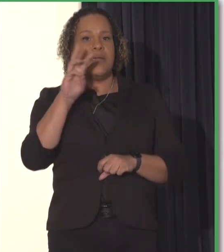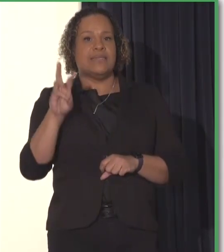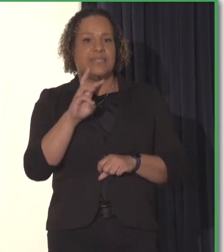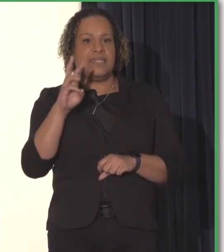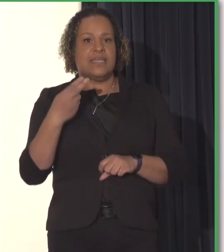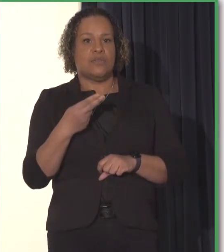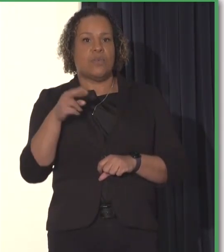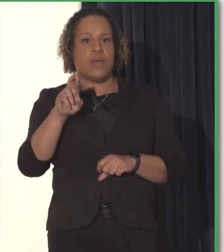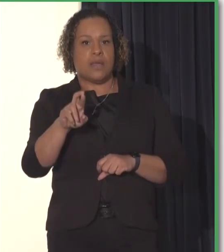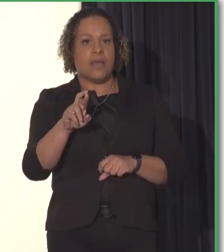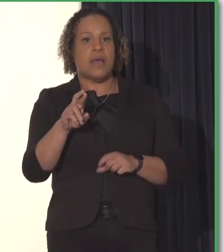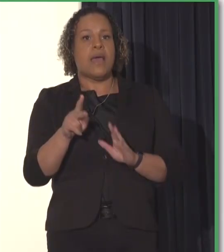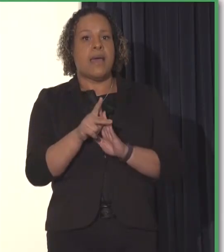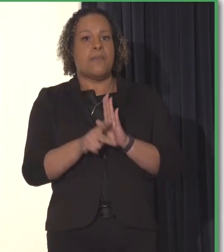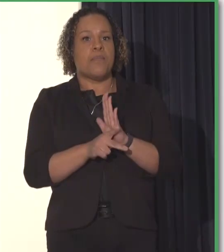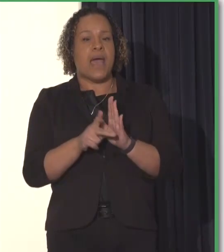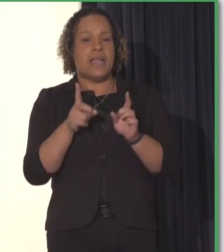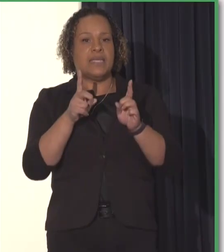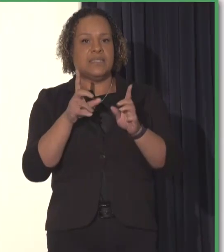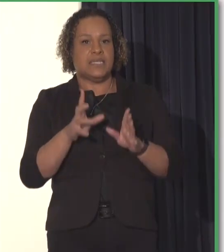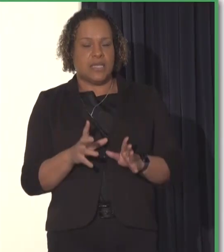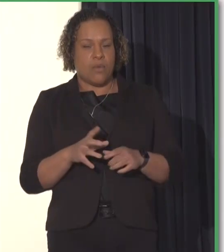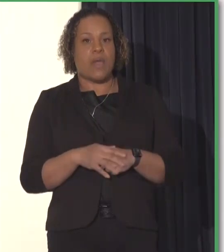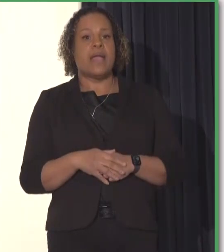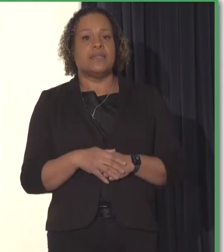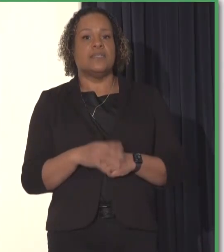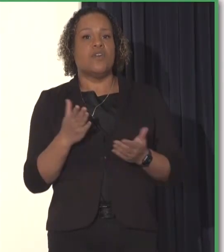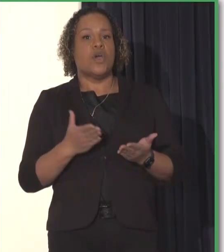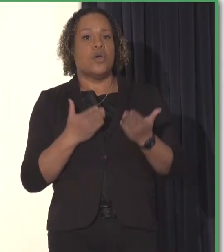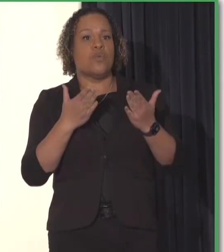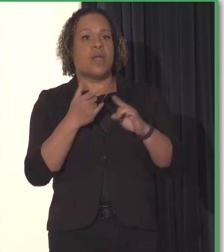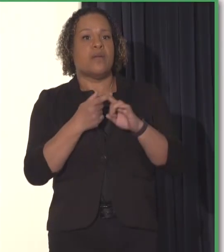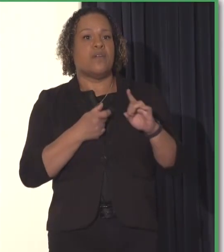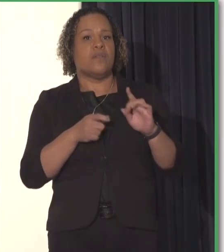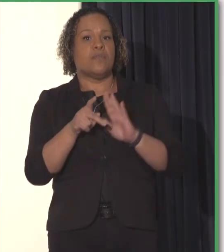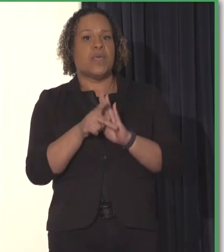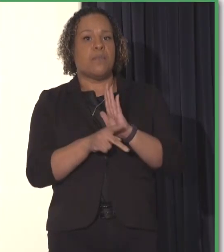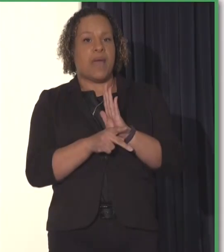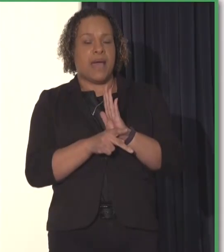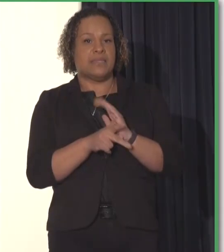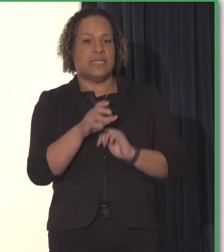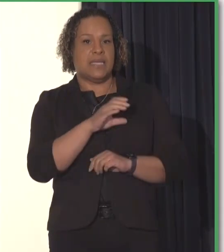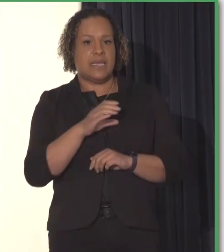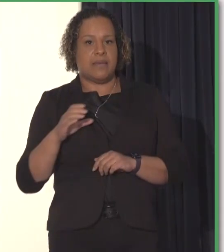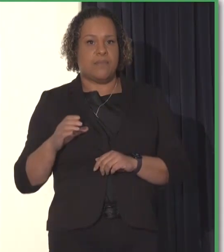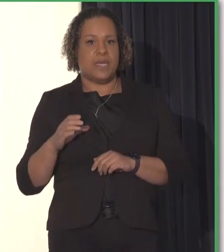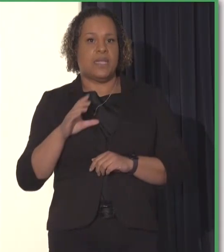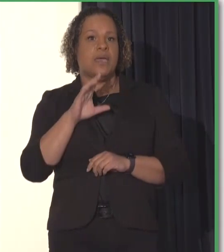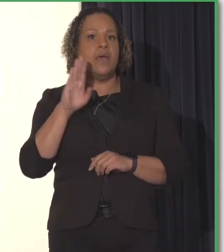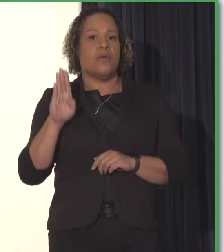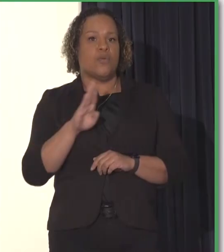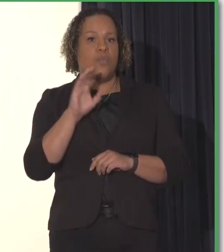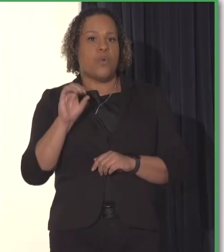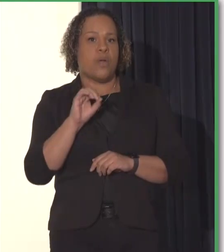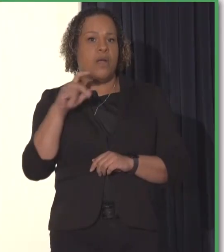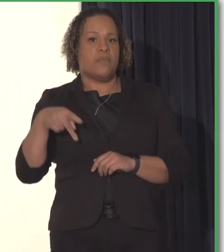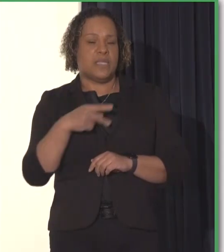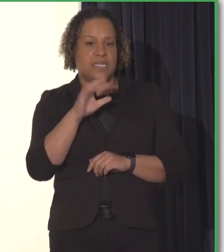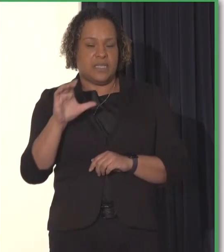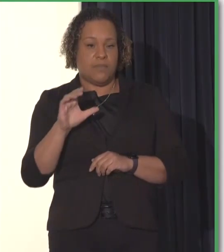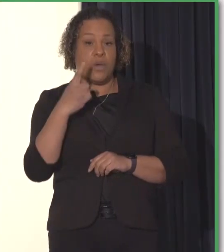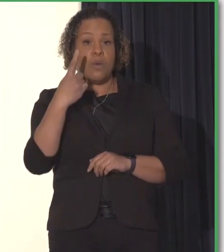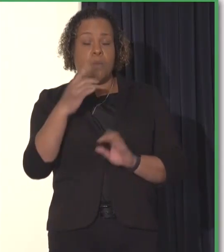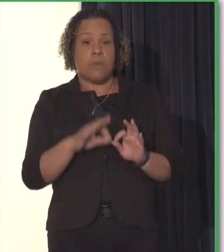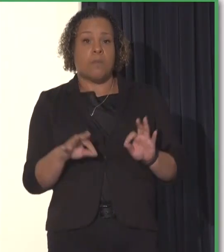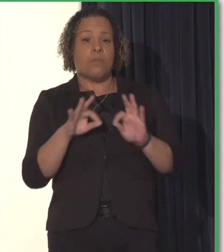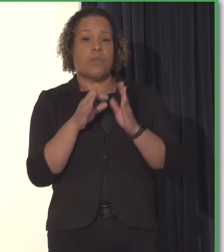Directive as recommended by the Policy Committee of the Board of Police Commissioners. One of the most significant things in this new policy is